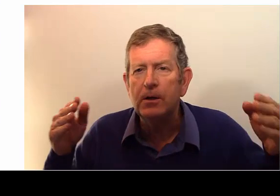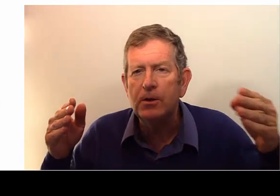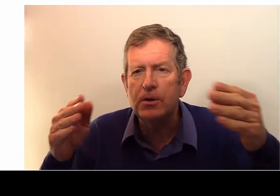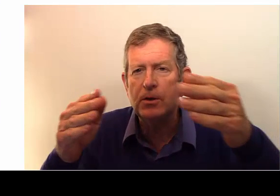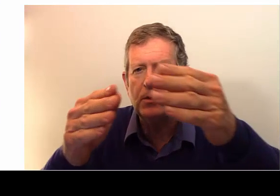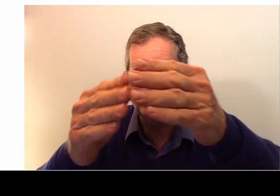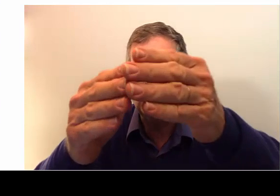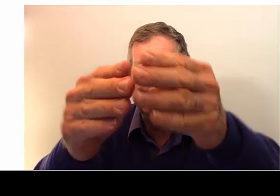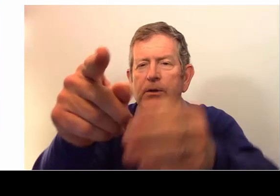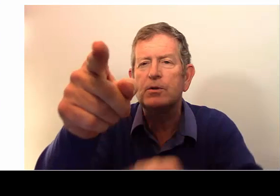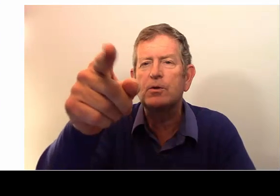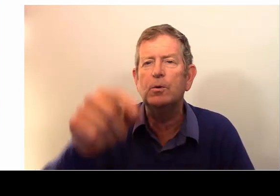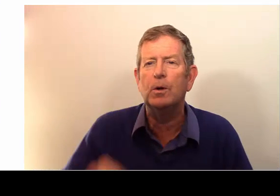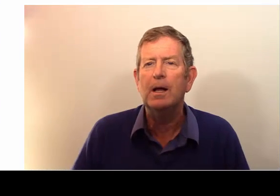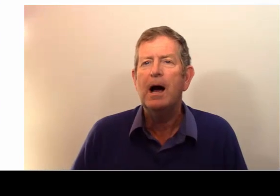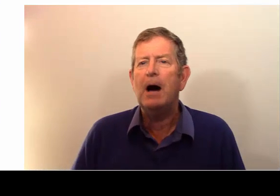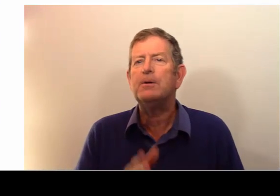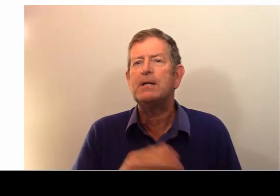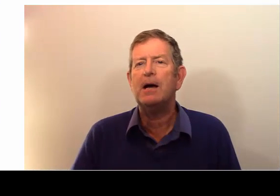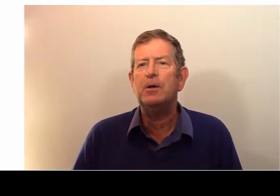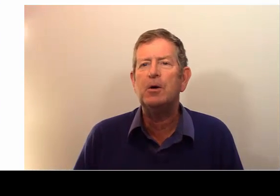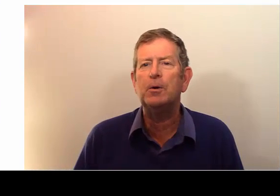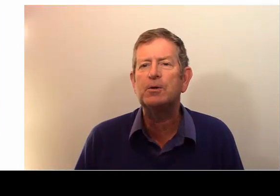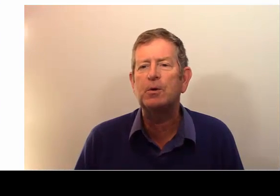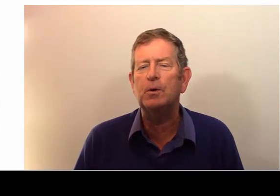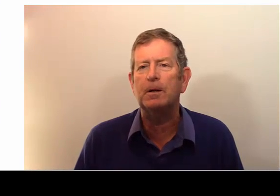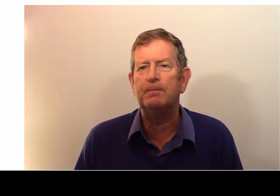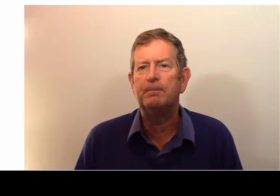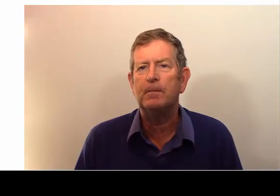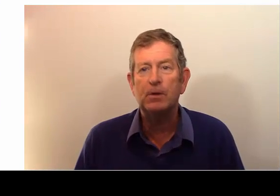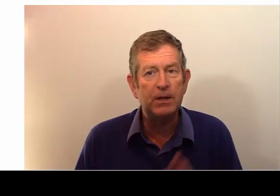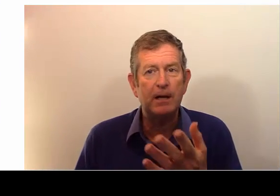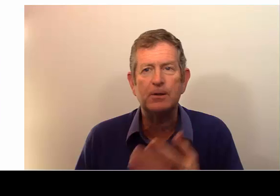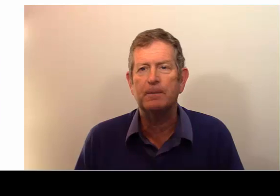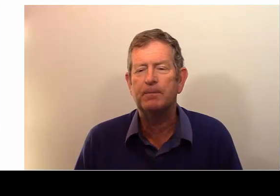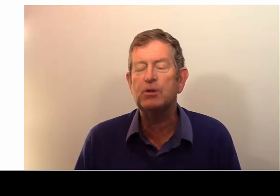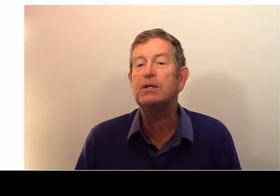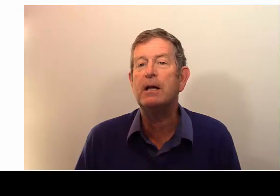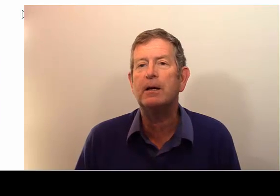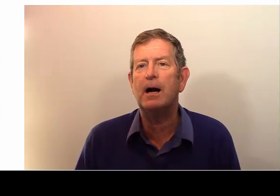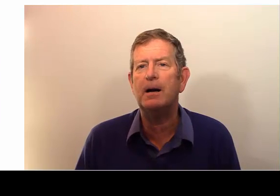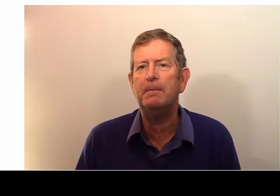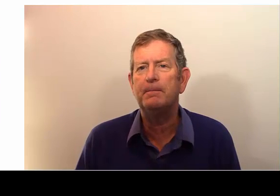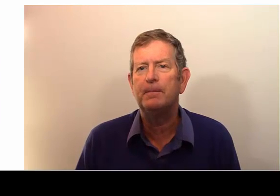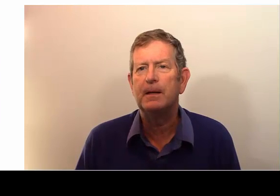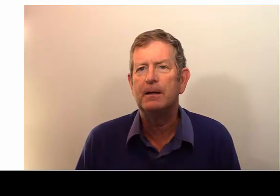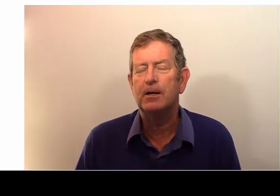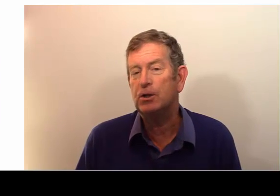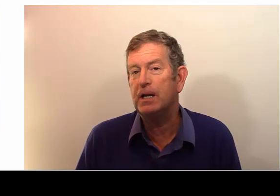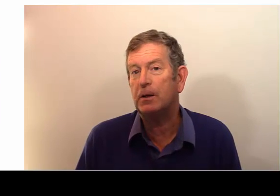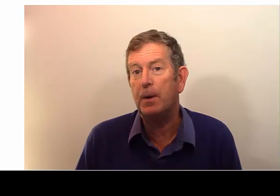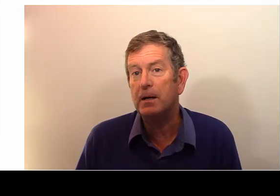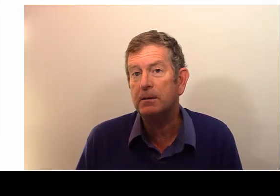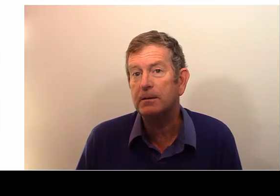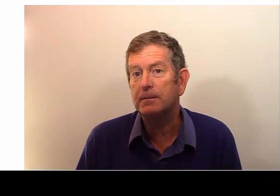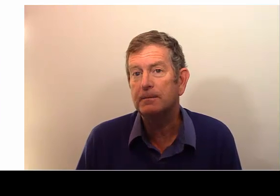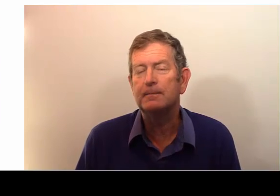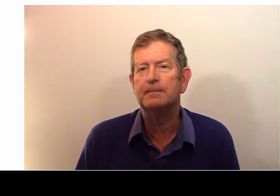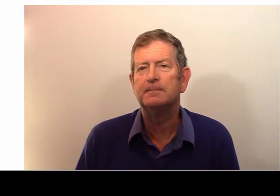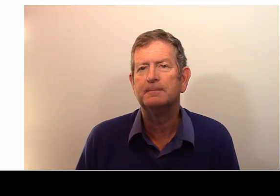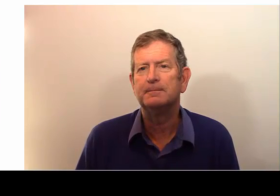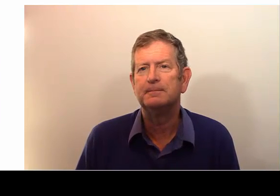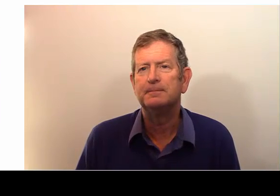go to school? How does Kathy go to school? What's the answer? Does she take the car? Does she take the